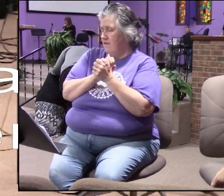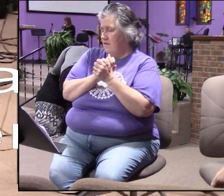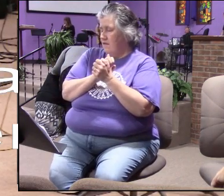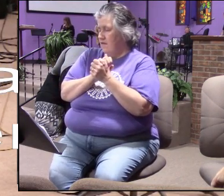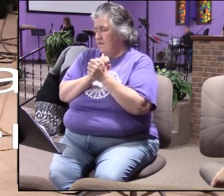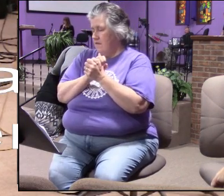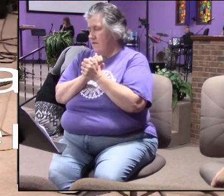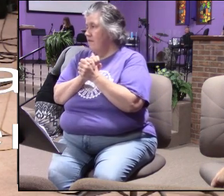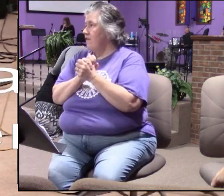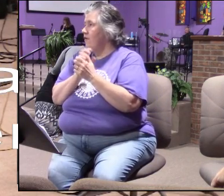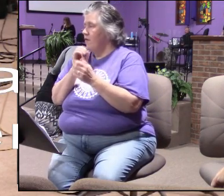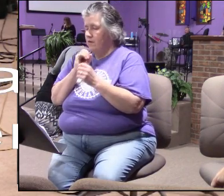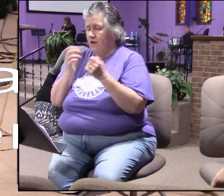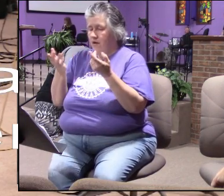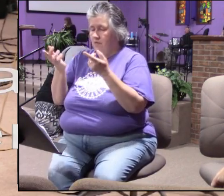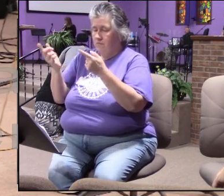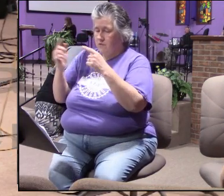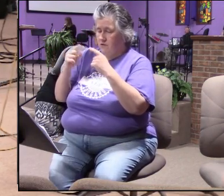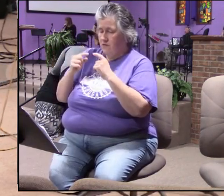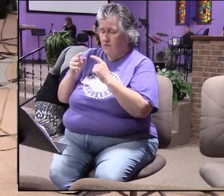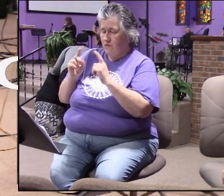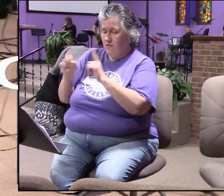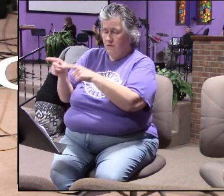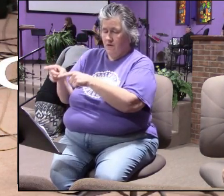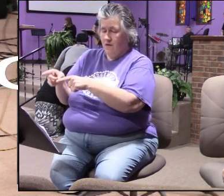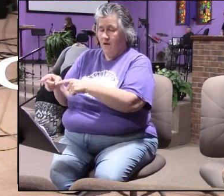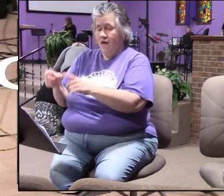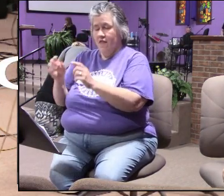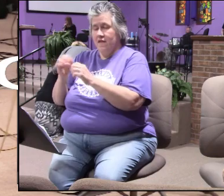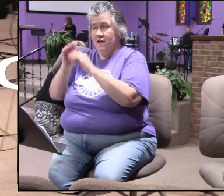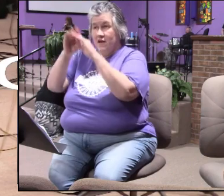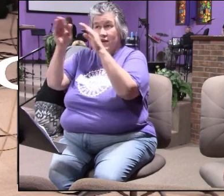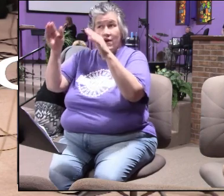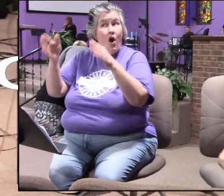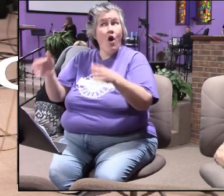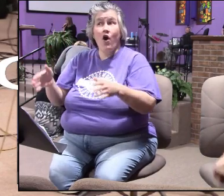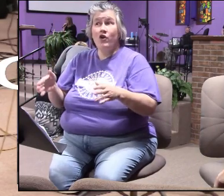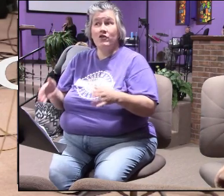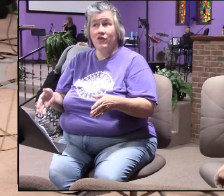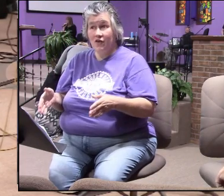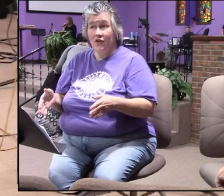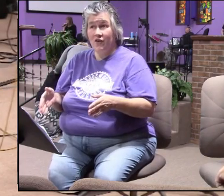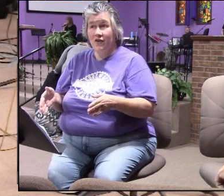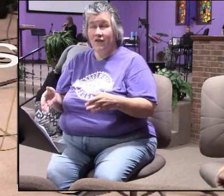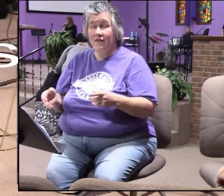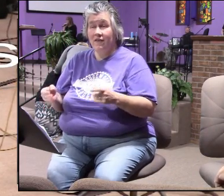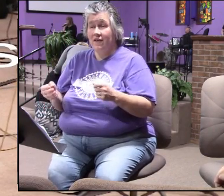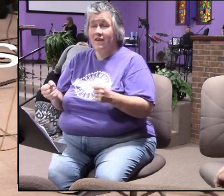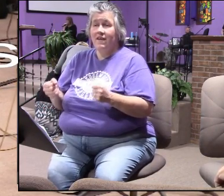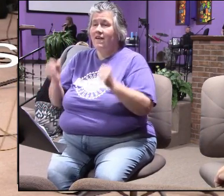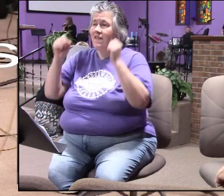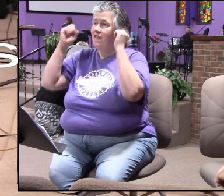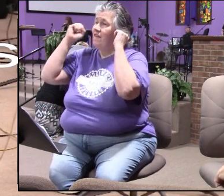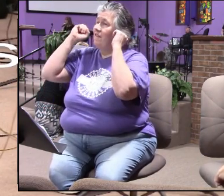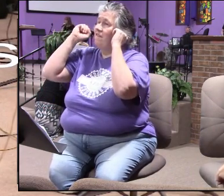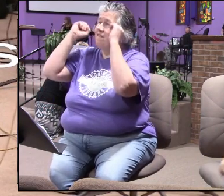oh come to the altar the